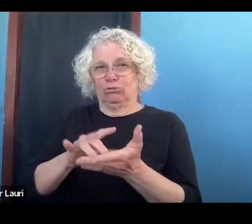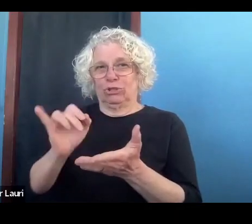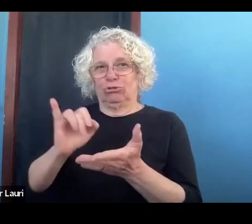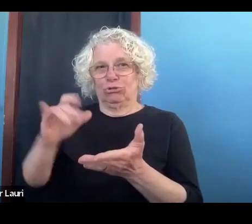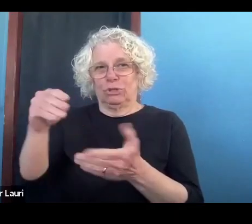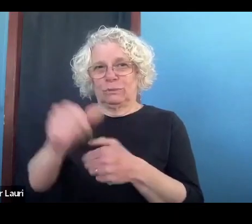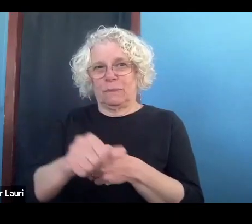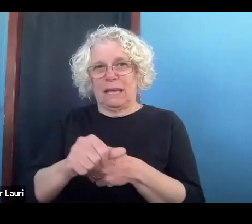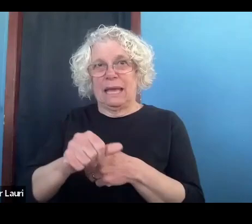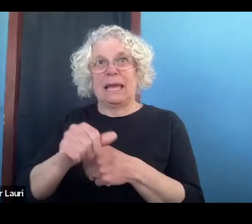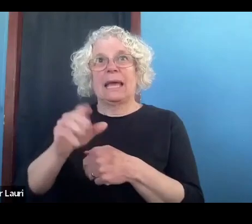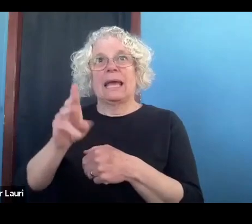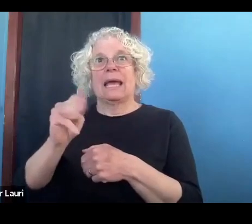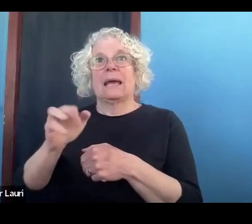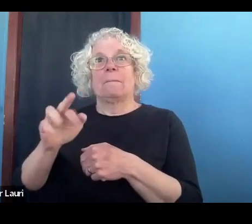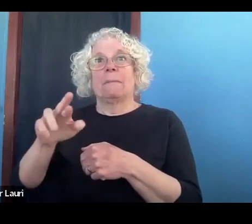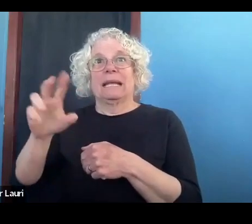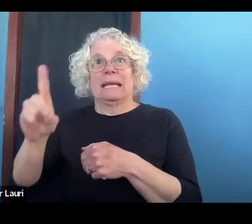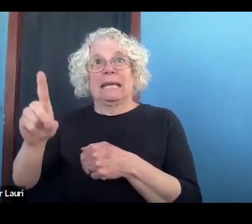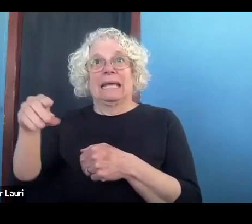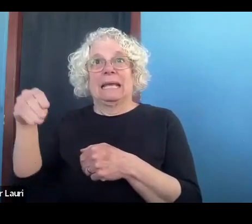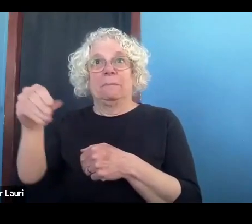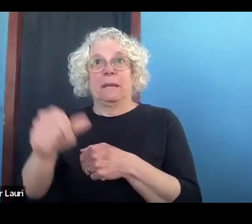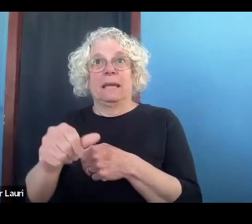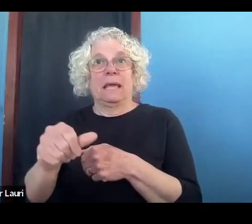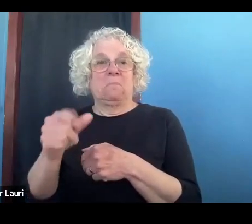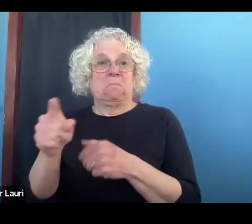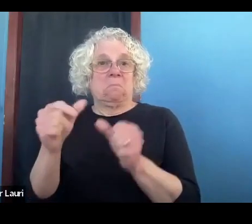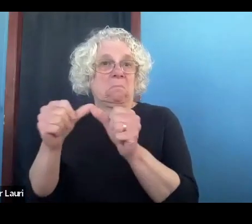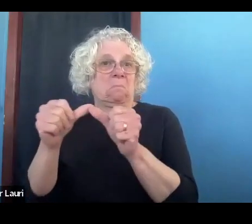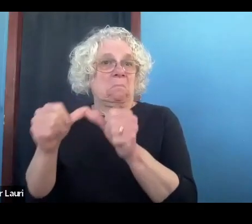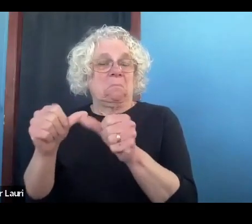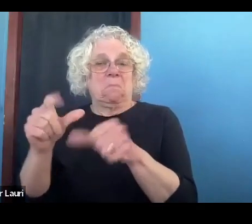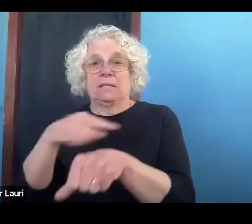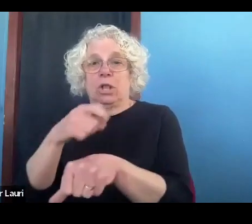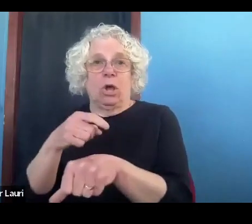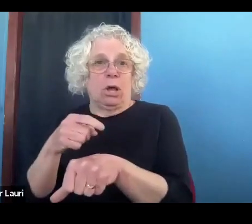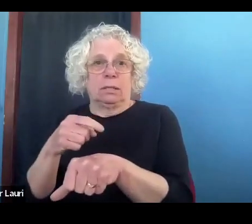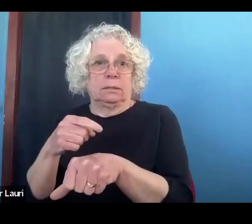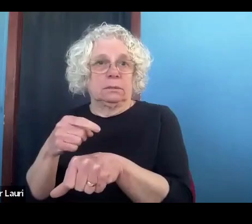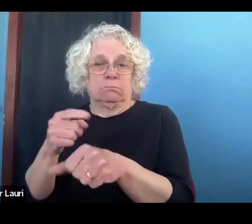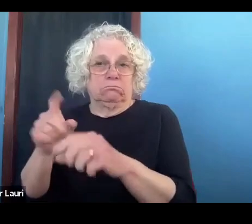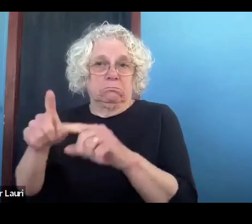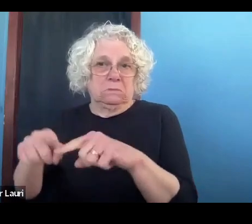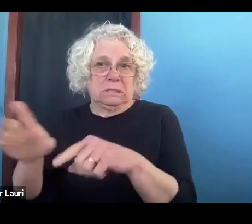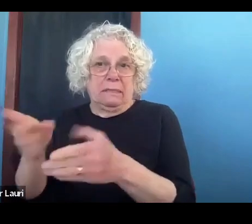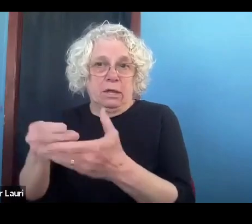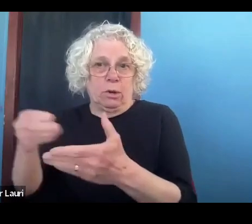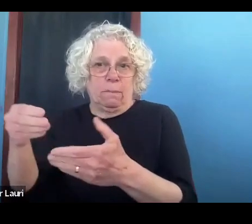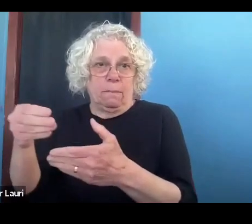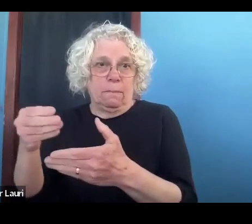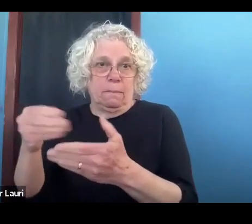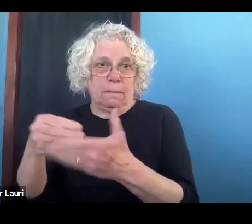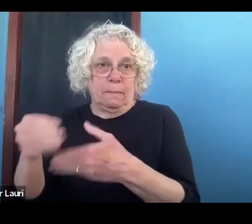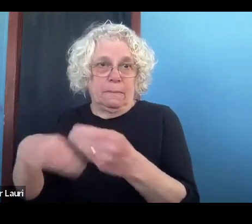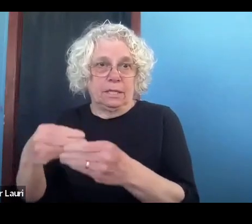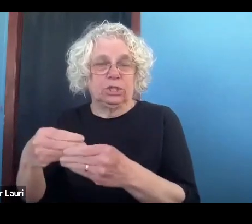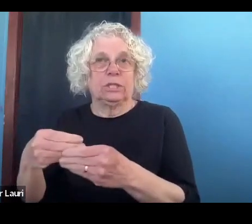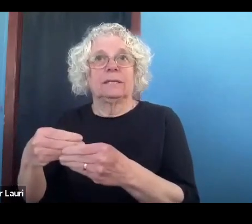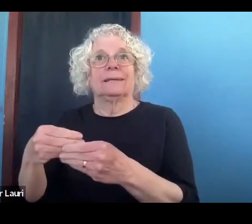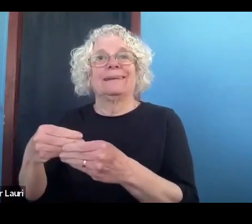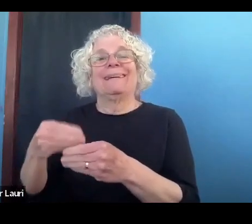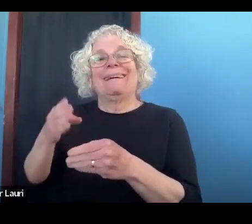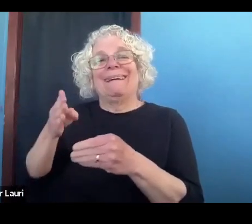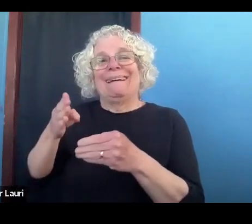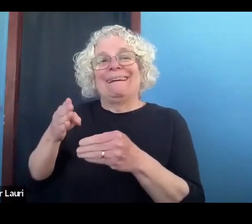eligibility criteria. The length of care is as long as needed based on a patient's budget. There is in-depth health with everyday